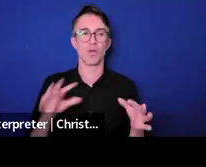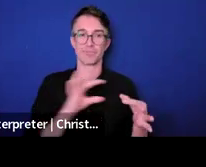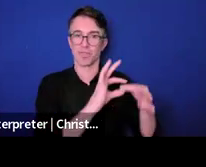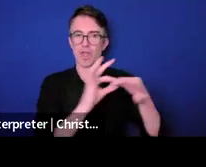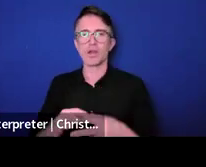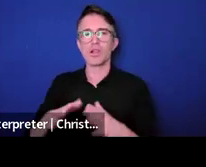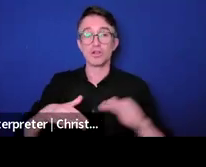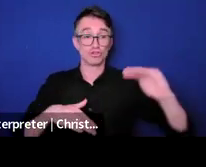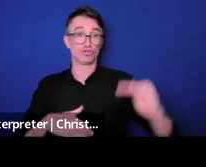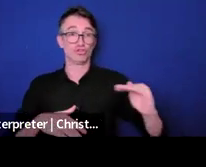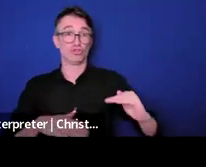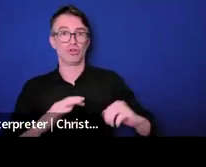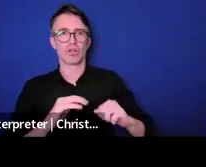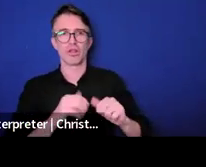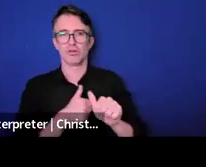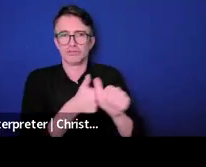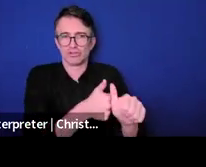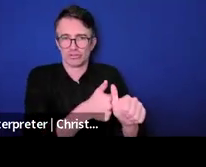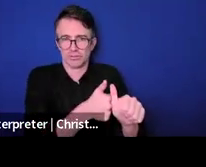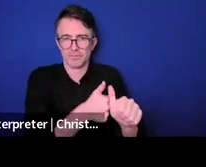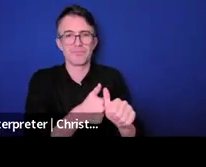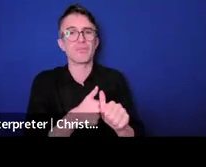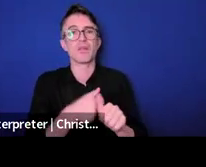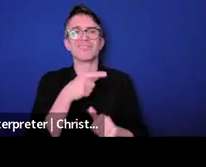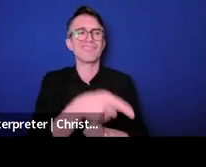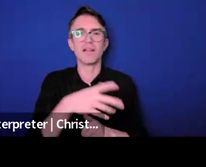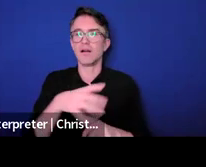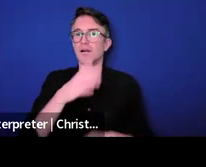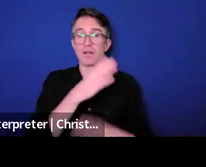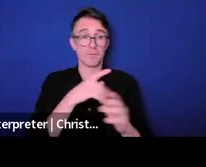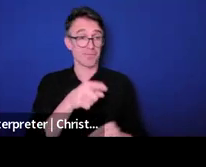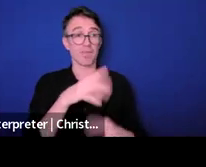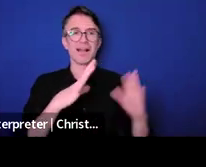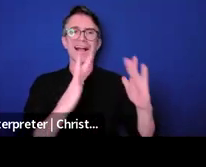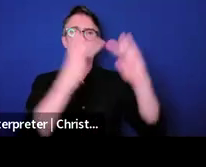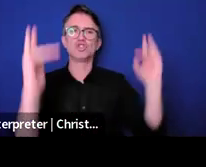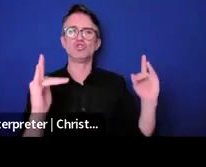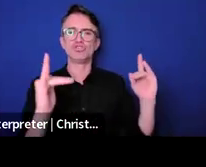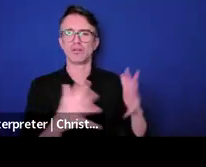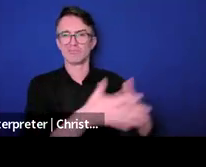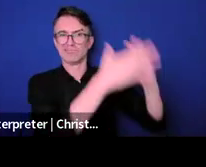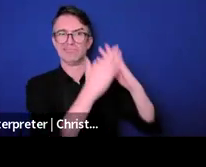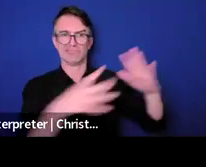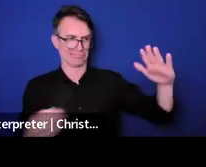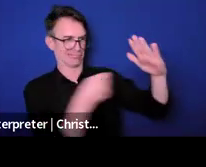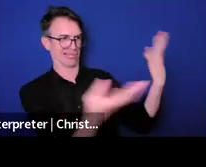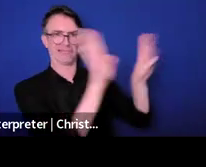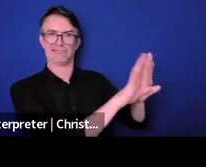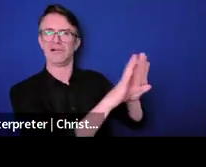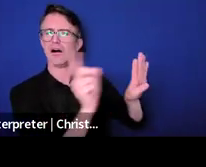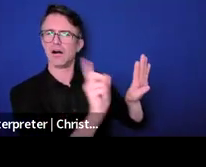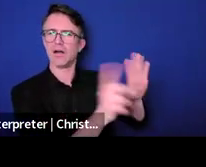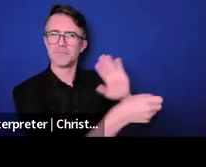family environment. So again, since 2010, 2012, Armenia has been and at a steady pace